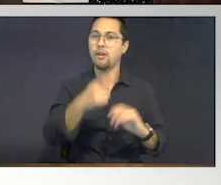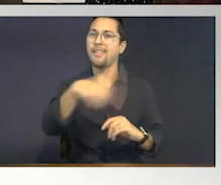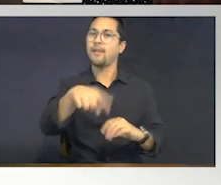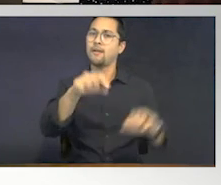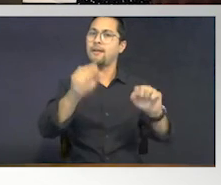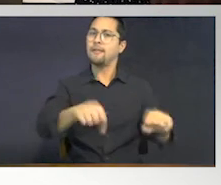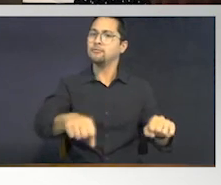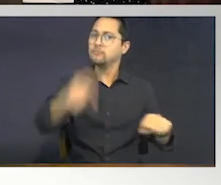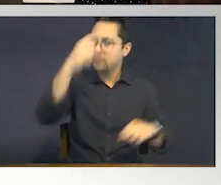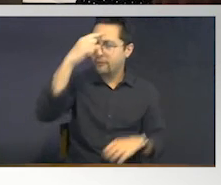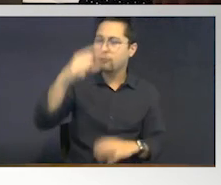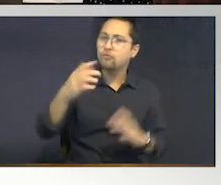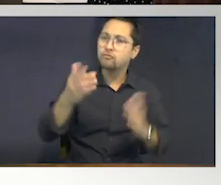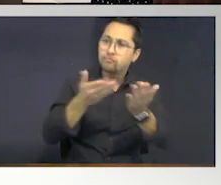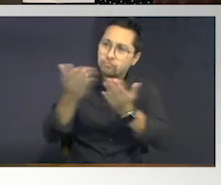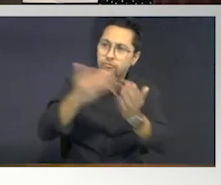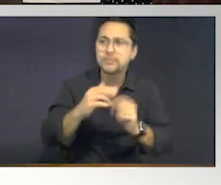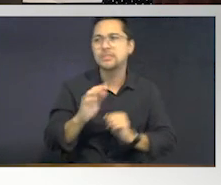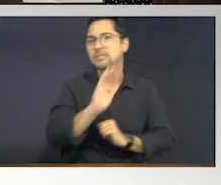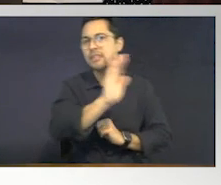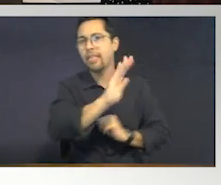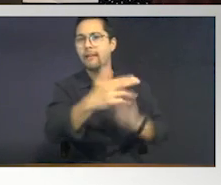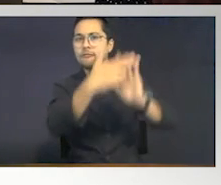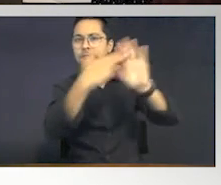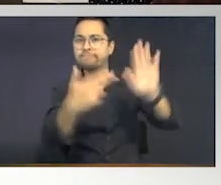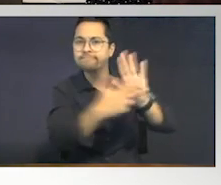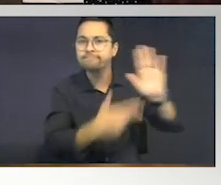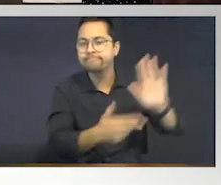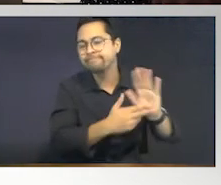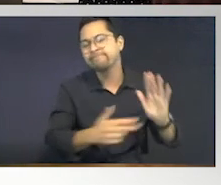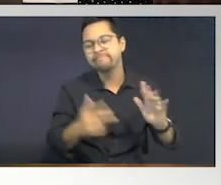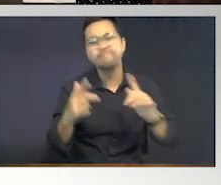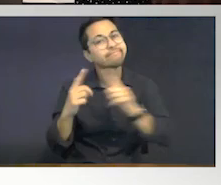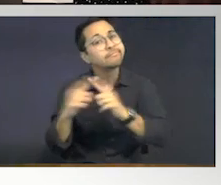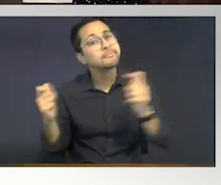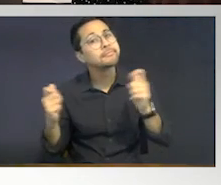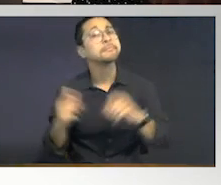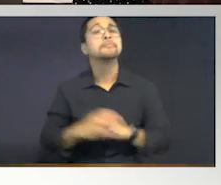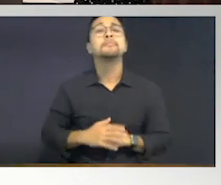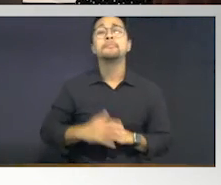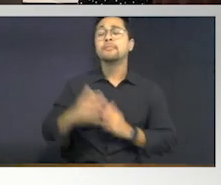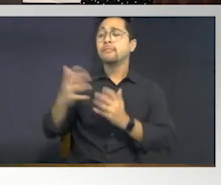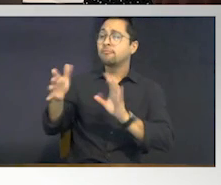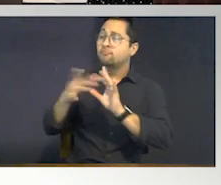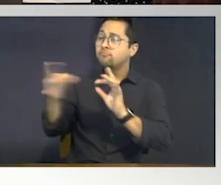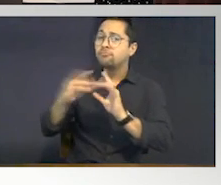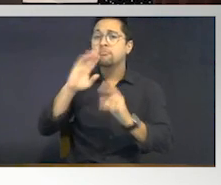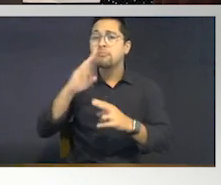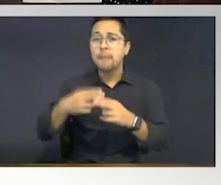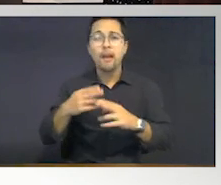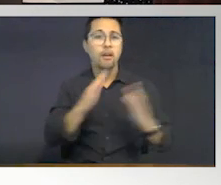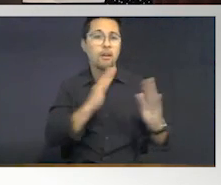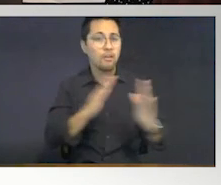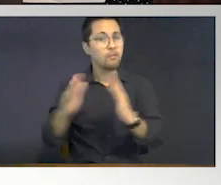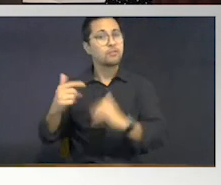for services or diagnosis and stuff like that. So I mentioned about, you know, the organization stuff that I